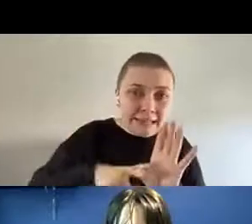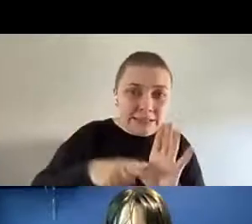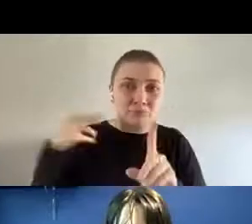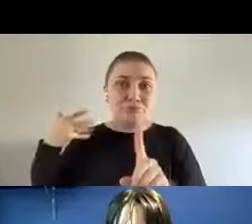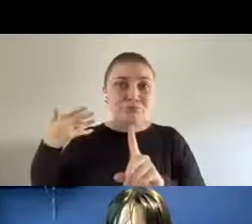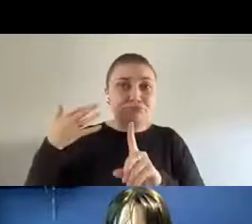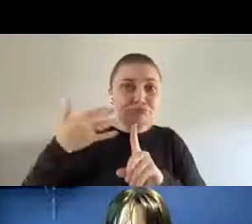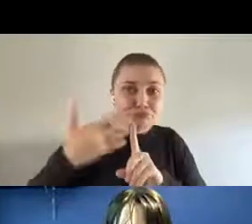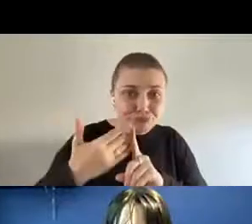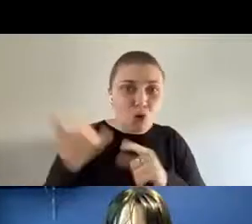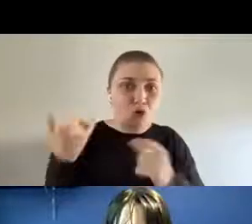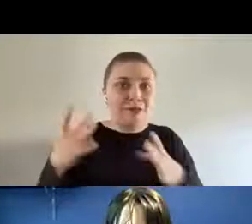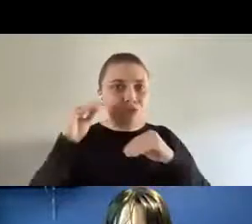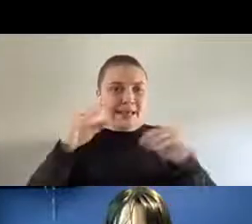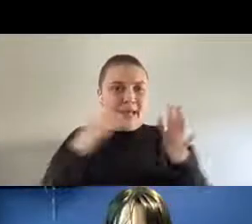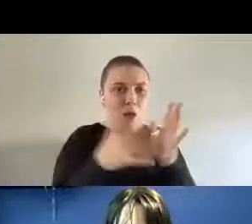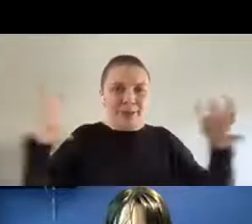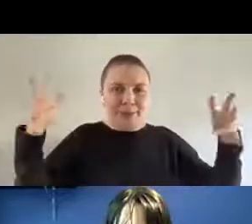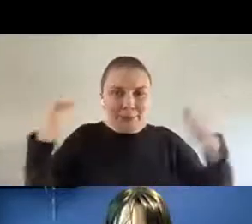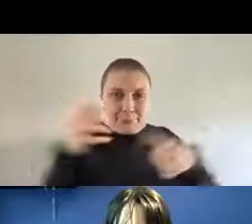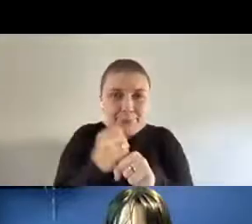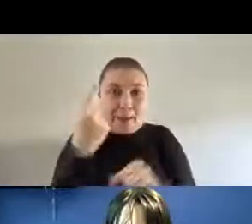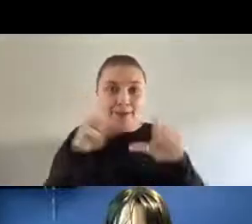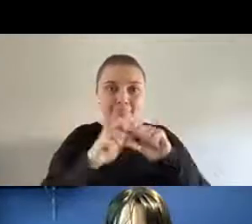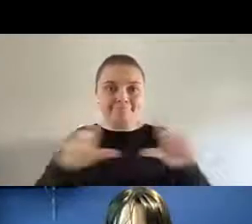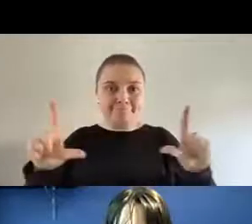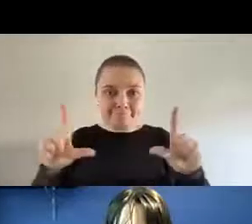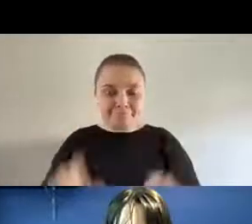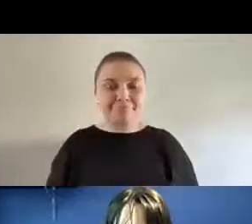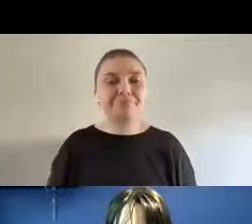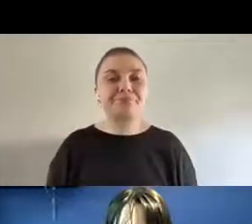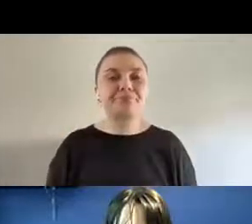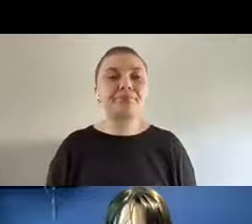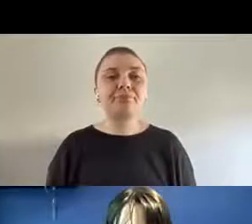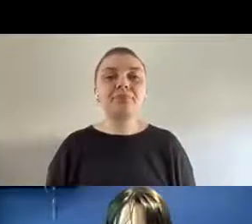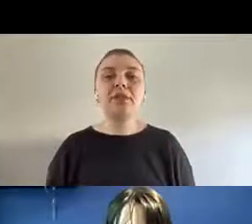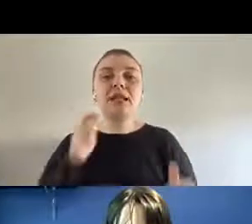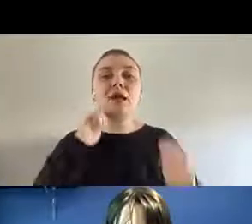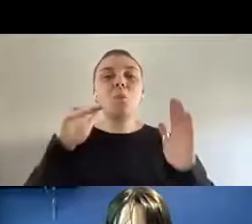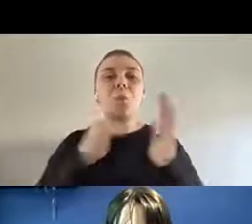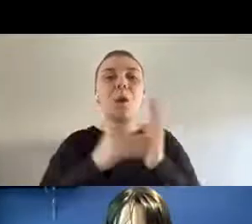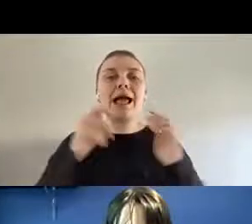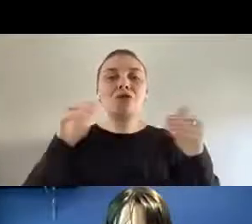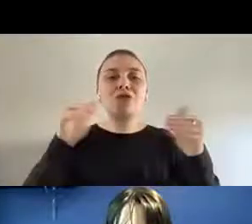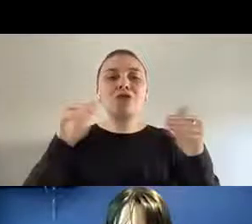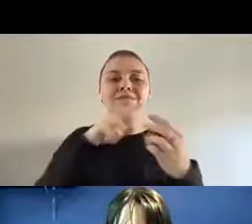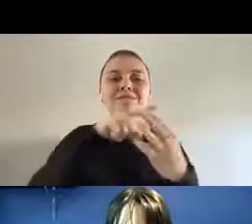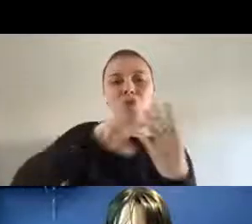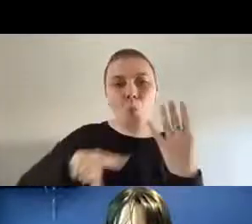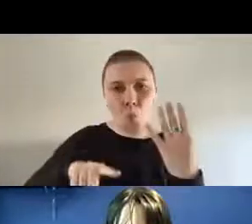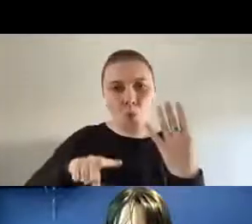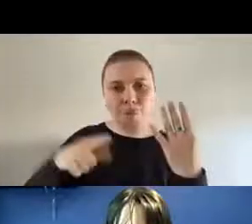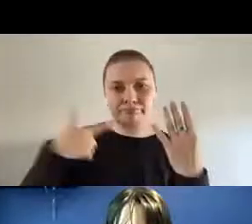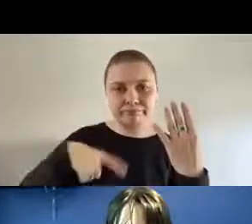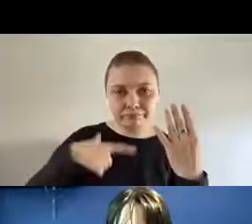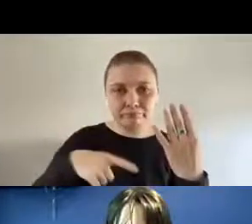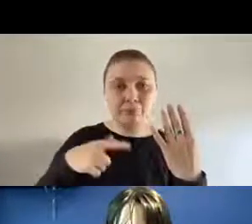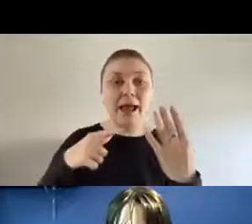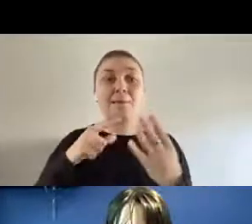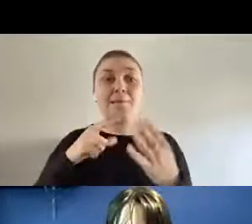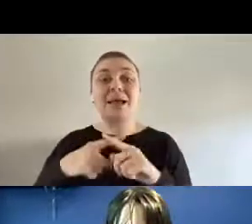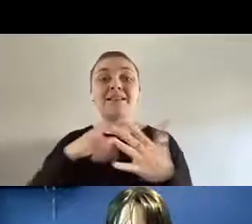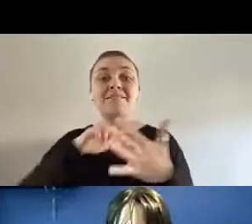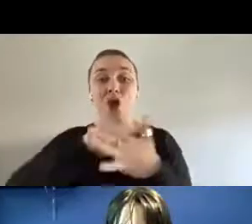program. So I will introduce briefly each of the 4 drivers and the 5 essential actions that we're going to be